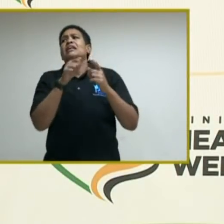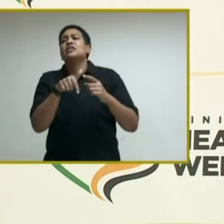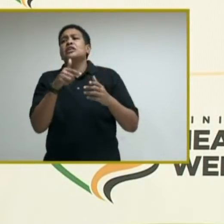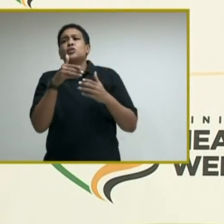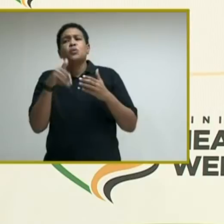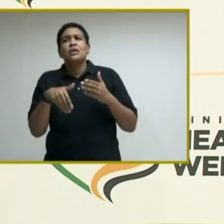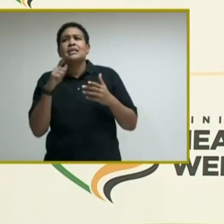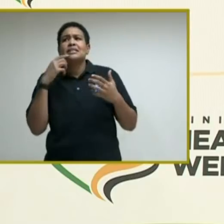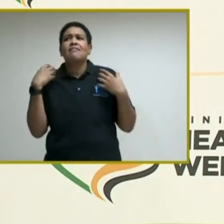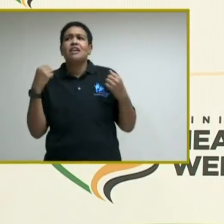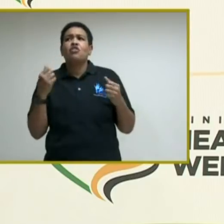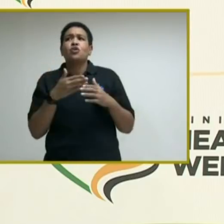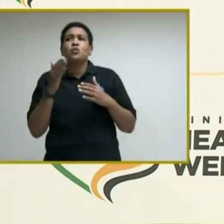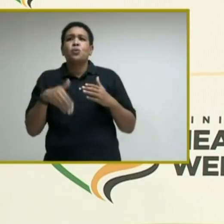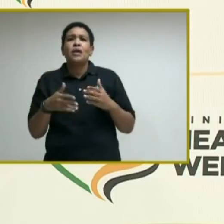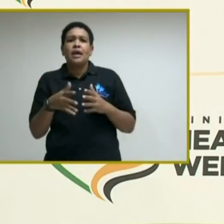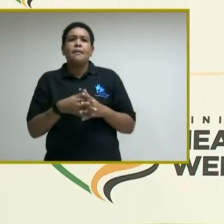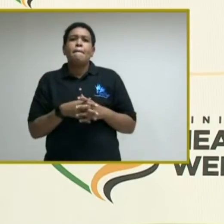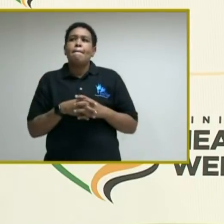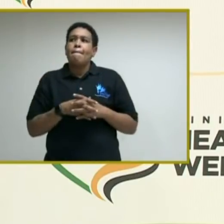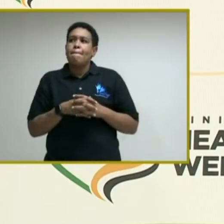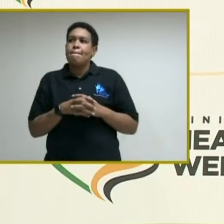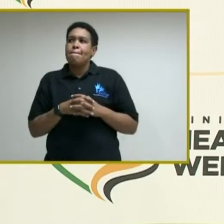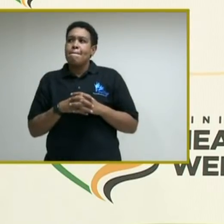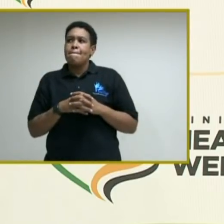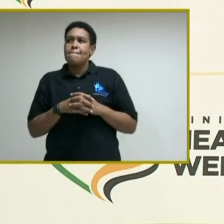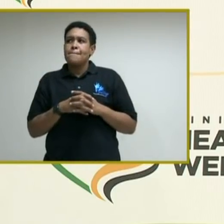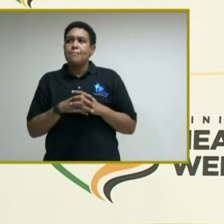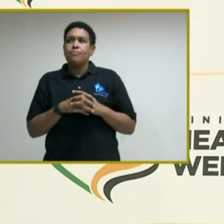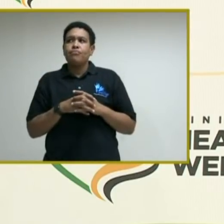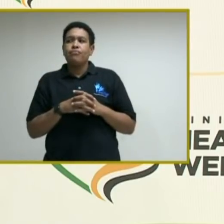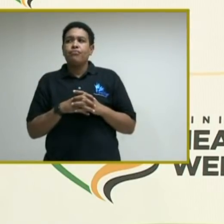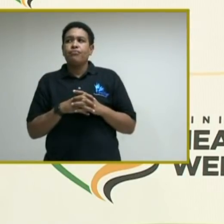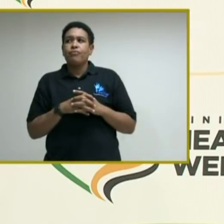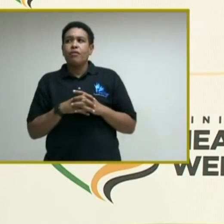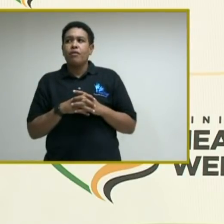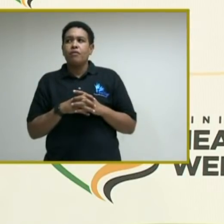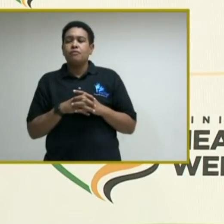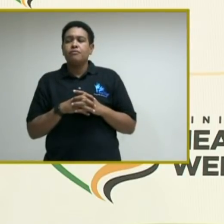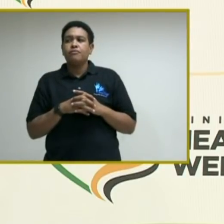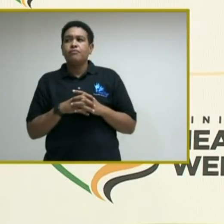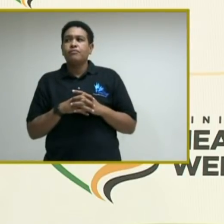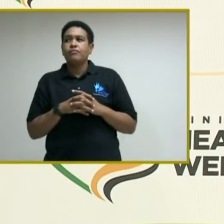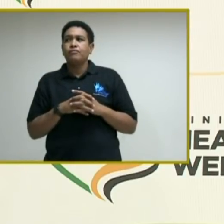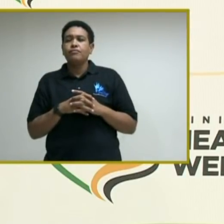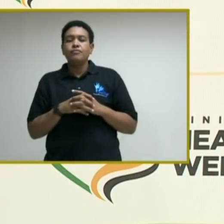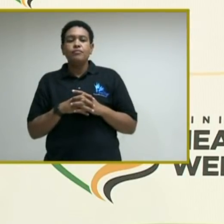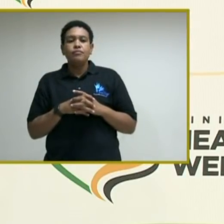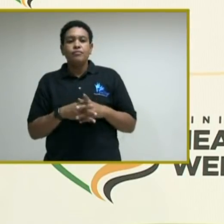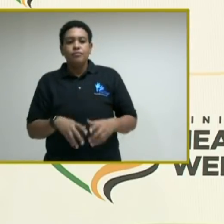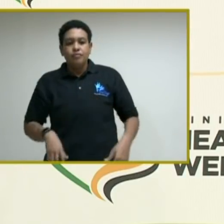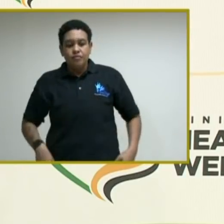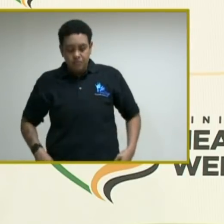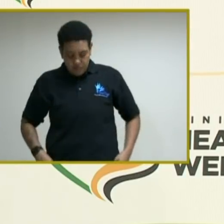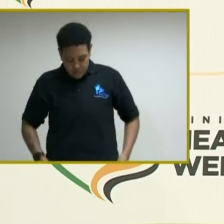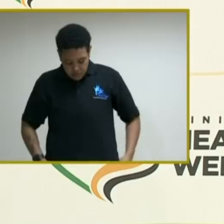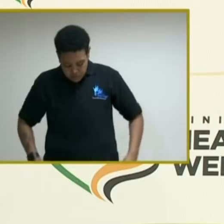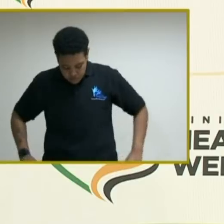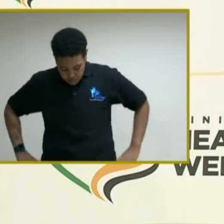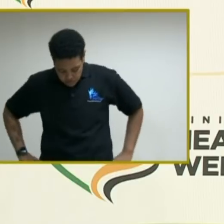weekend, Heroes Weekend, we are embarking on a program to